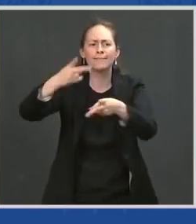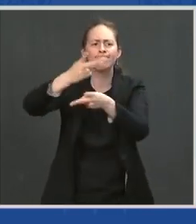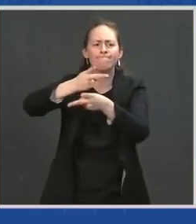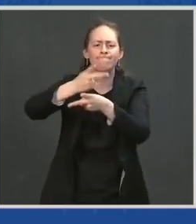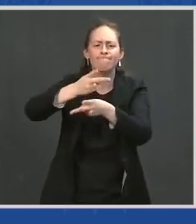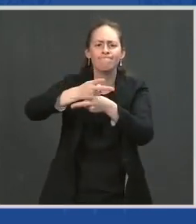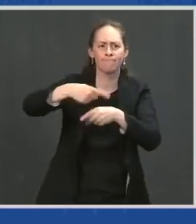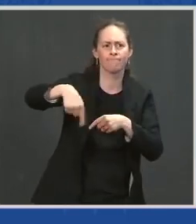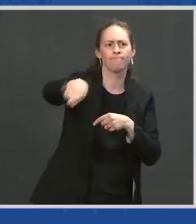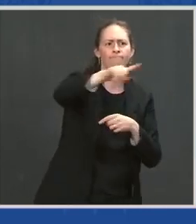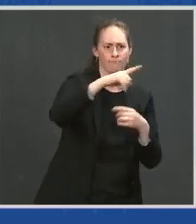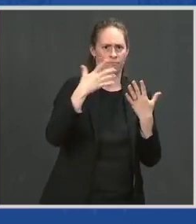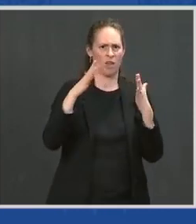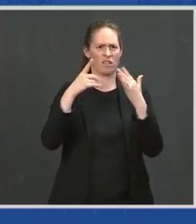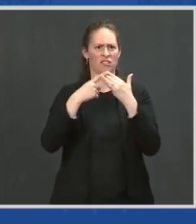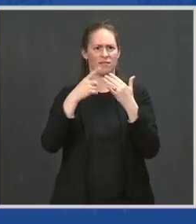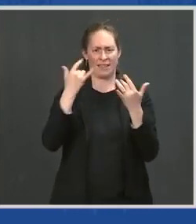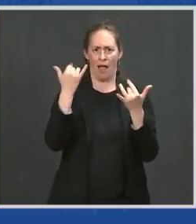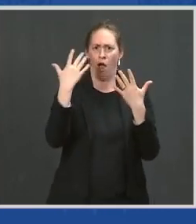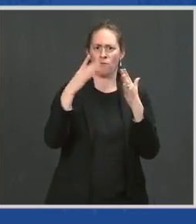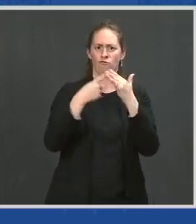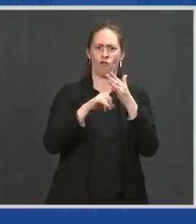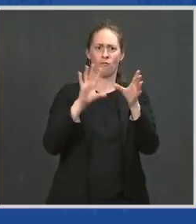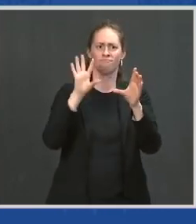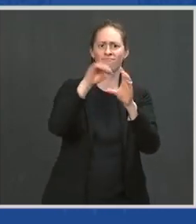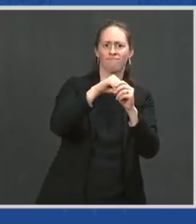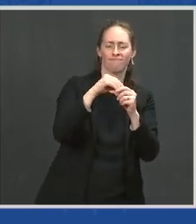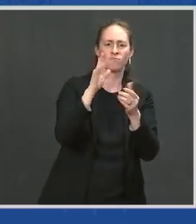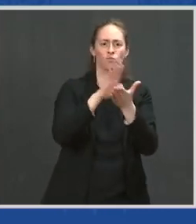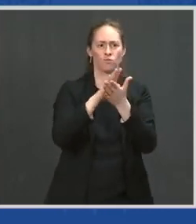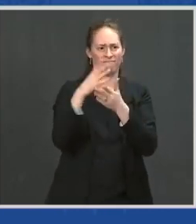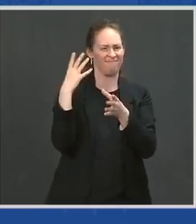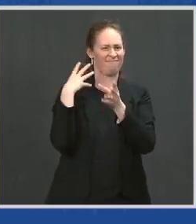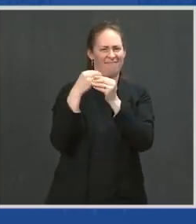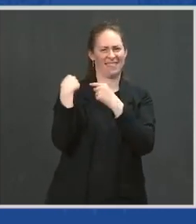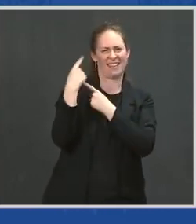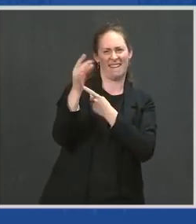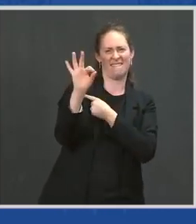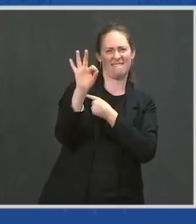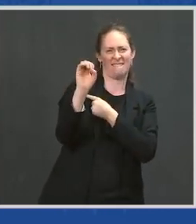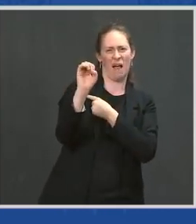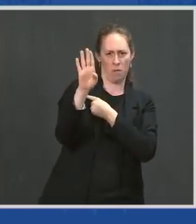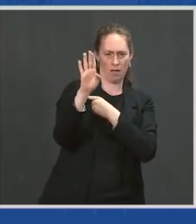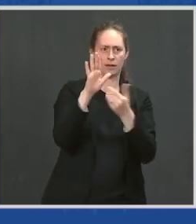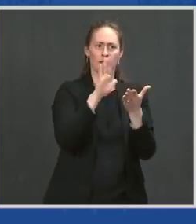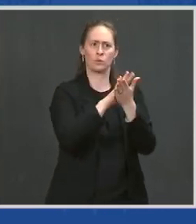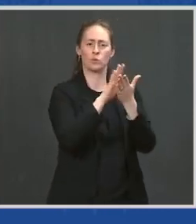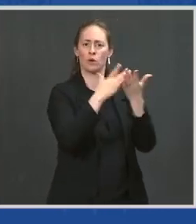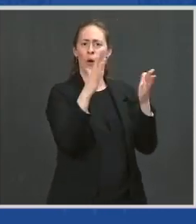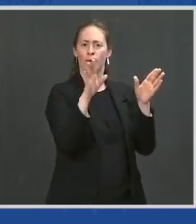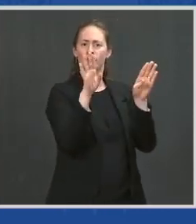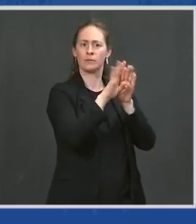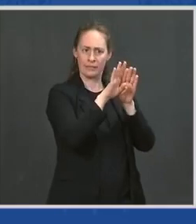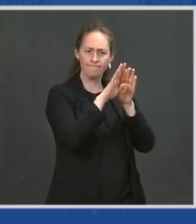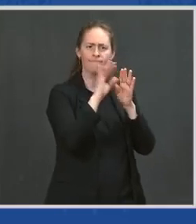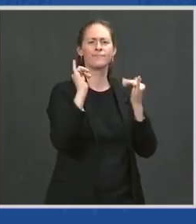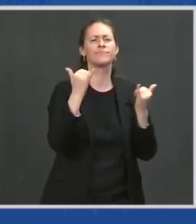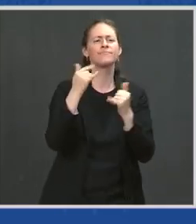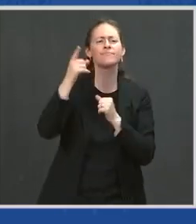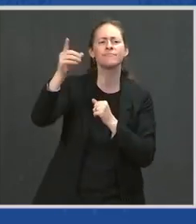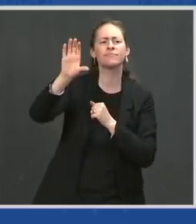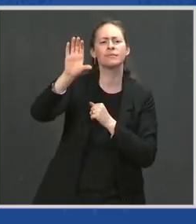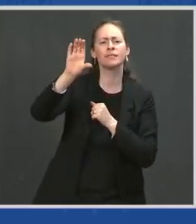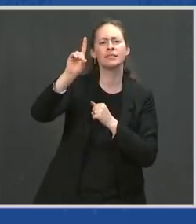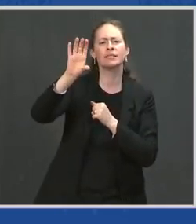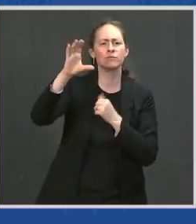many of our schools were fully or partially closed, the Center for Disease Control and Prevention, the CDC, issued guidelines